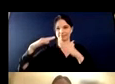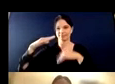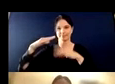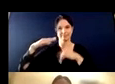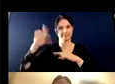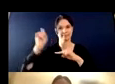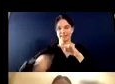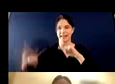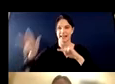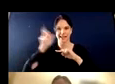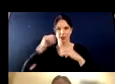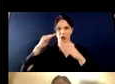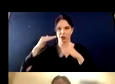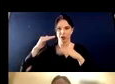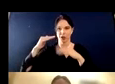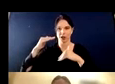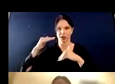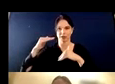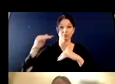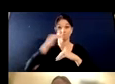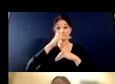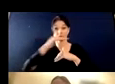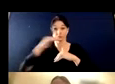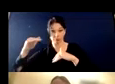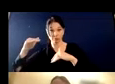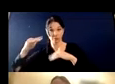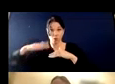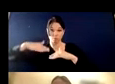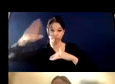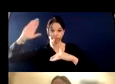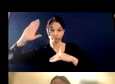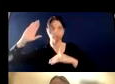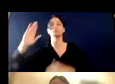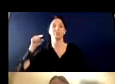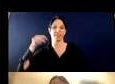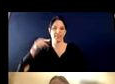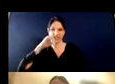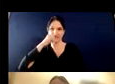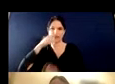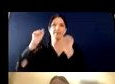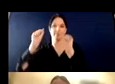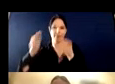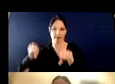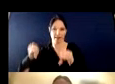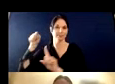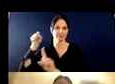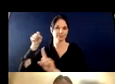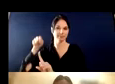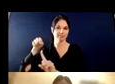means these are sounds that this child will definitely be able to hear.